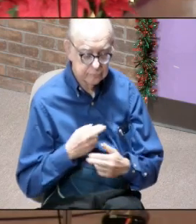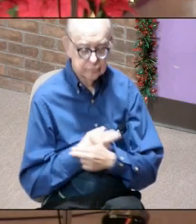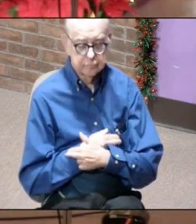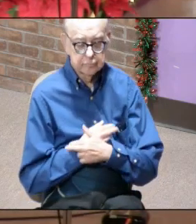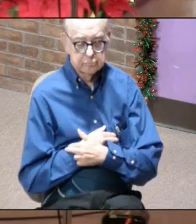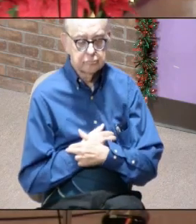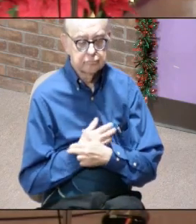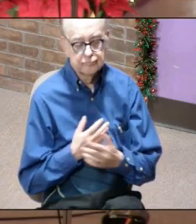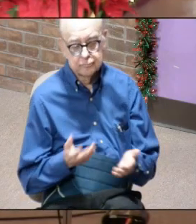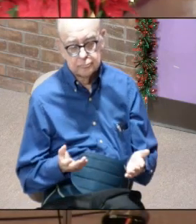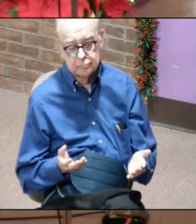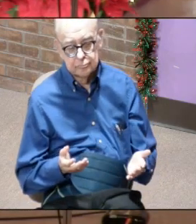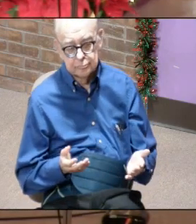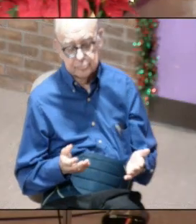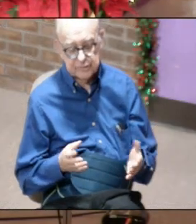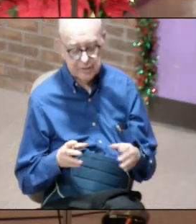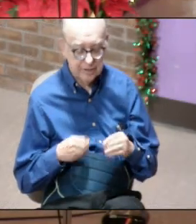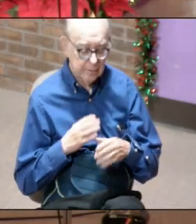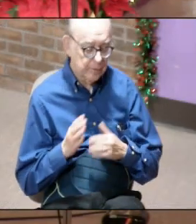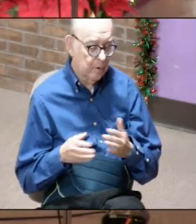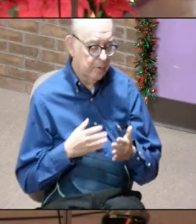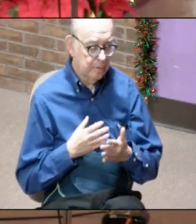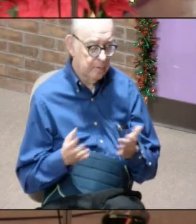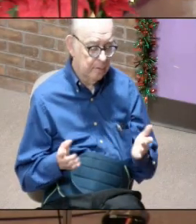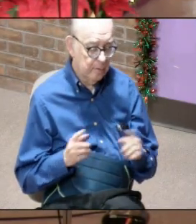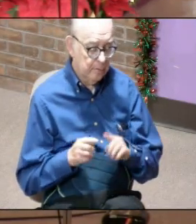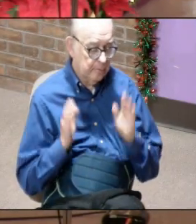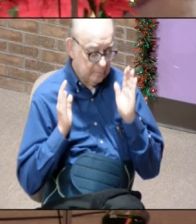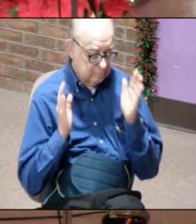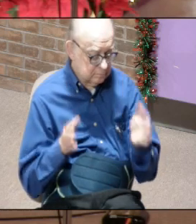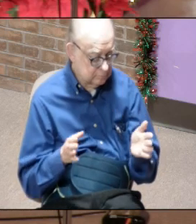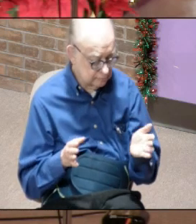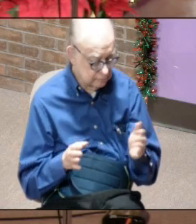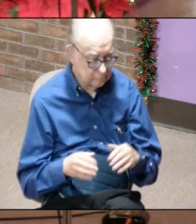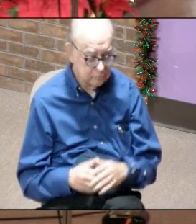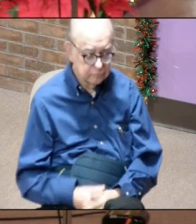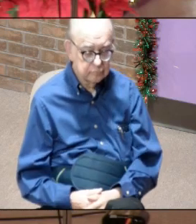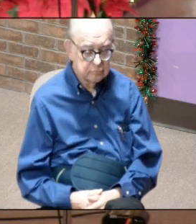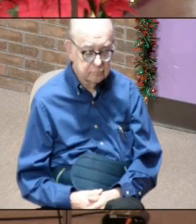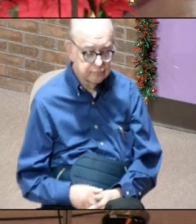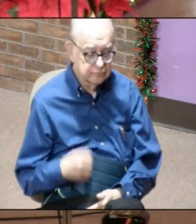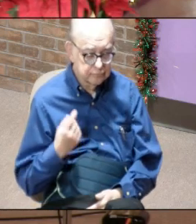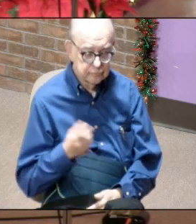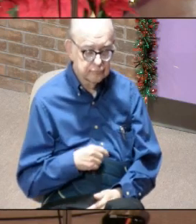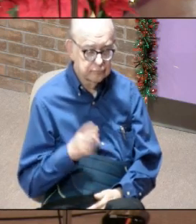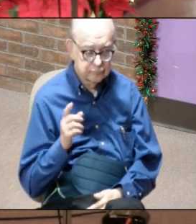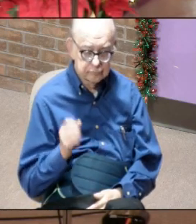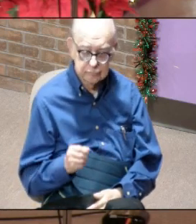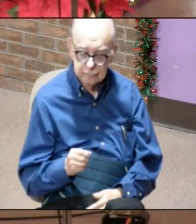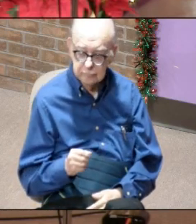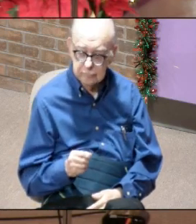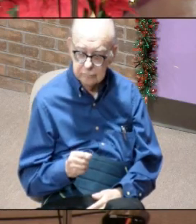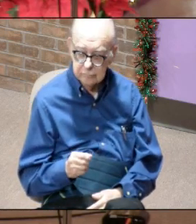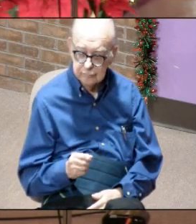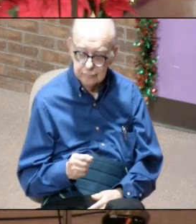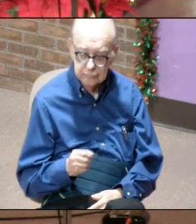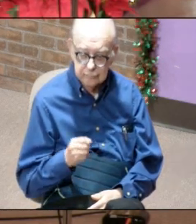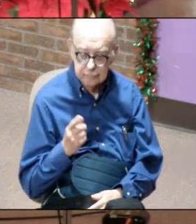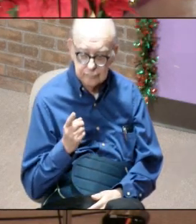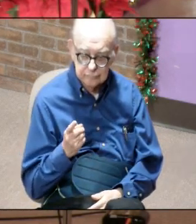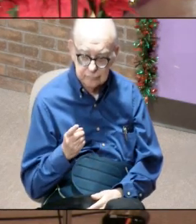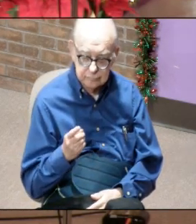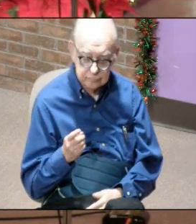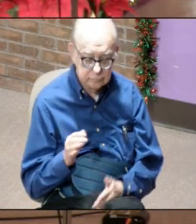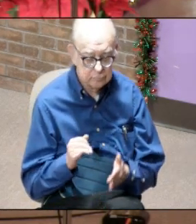just kind of soak it all in. But listen, we need to